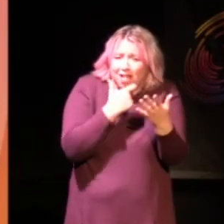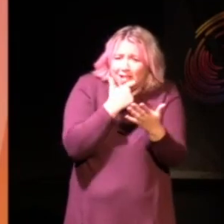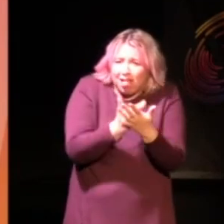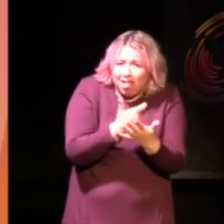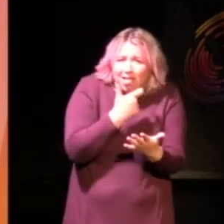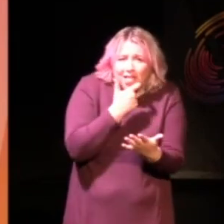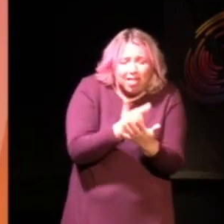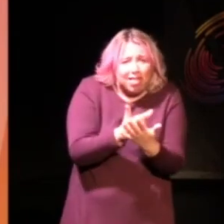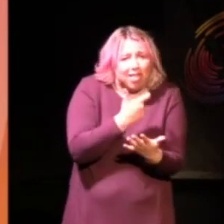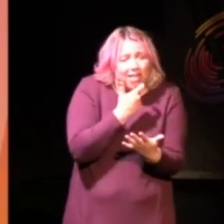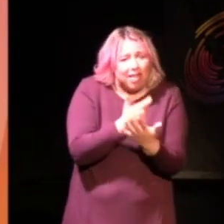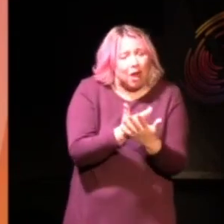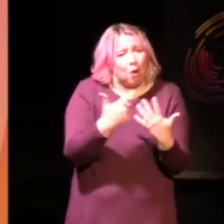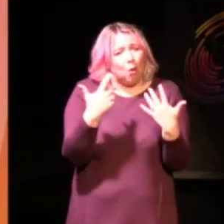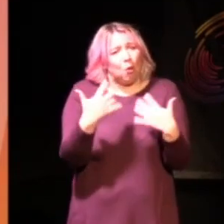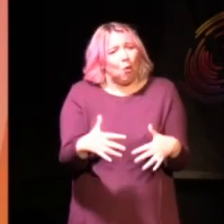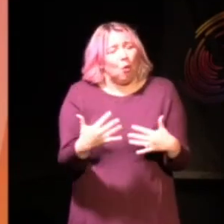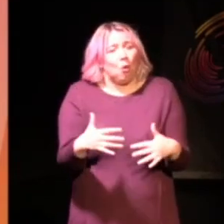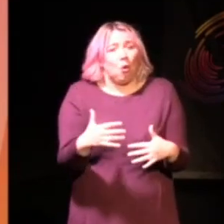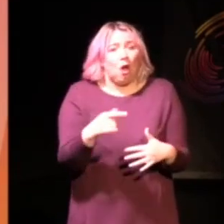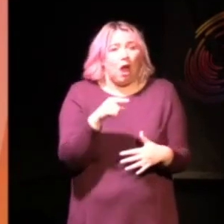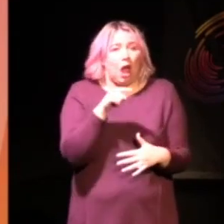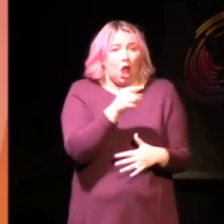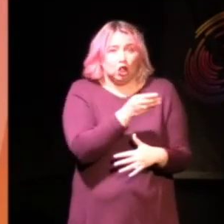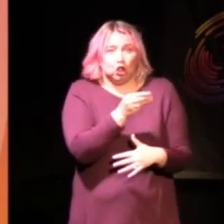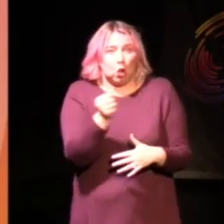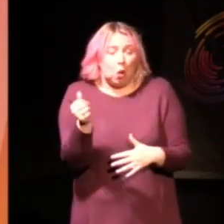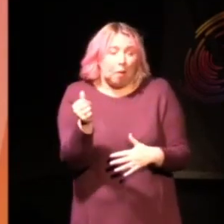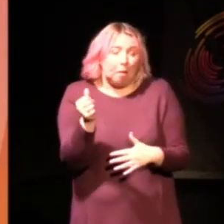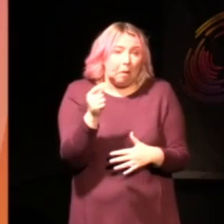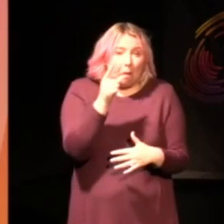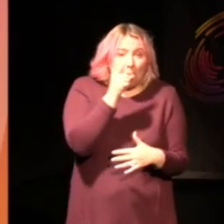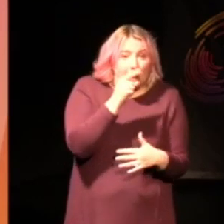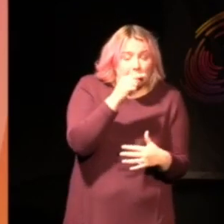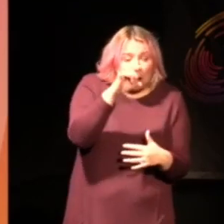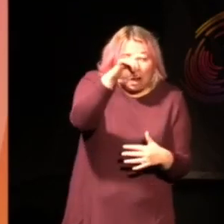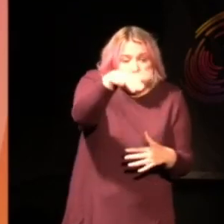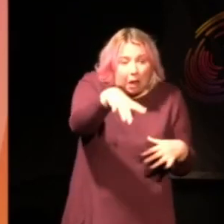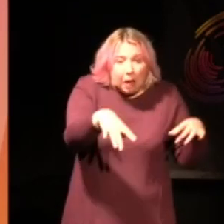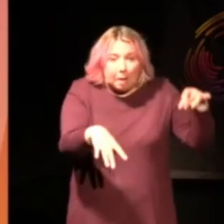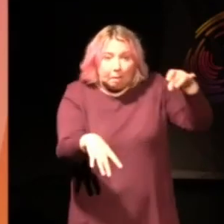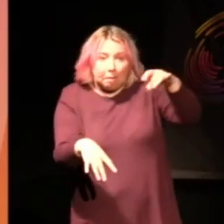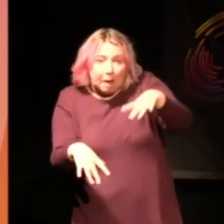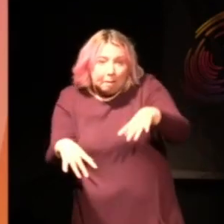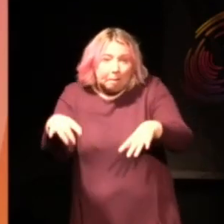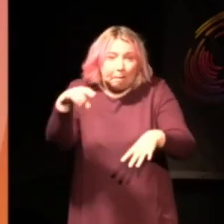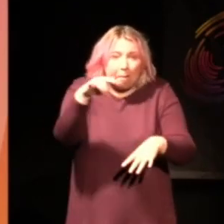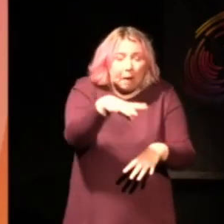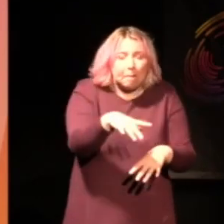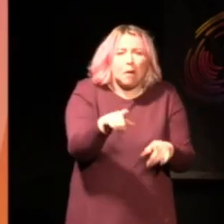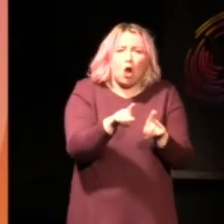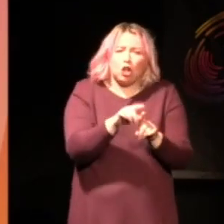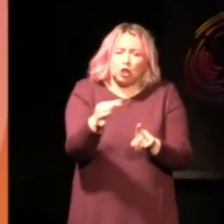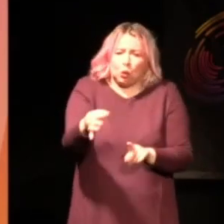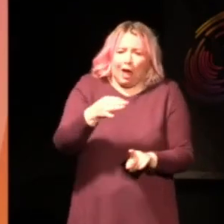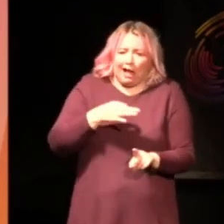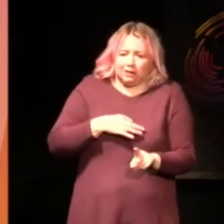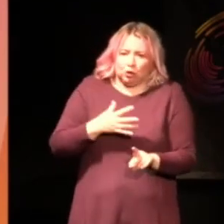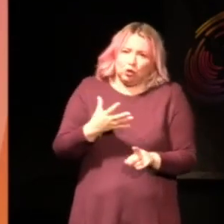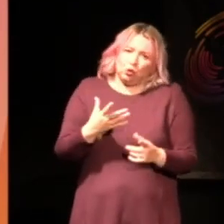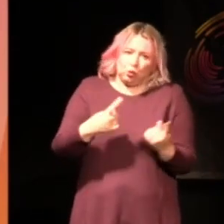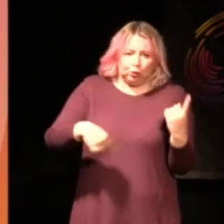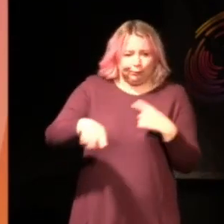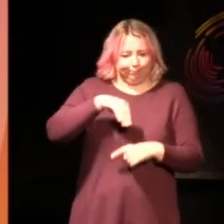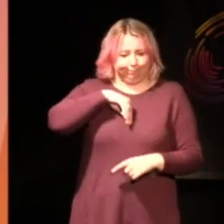you've not avoided some of the calamitous possibilities that we face, but you've asked us to have hope as well. Yeah. So I think that